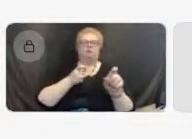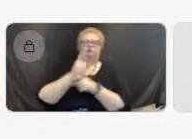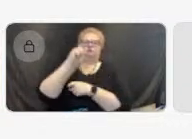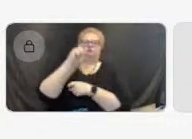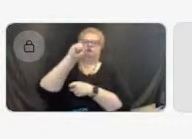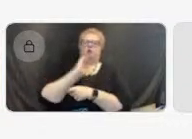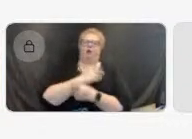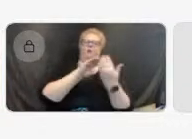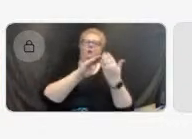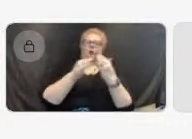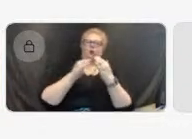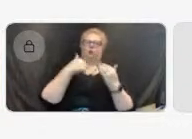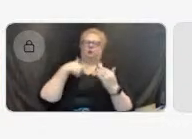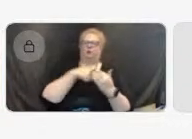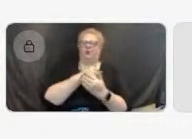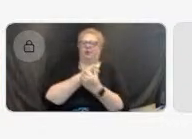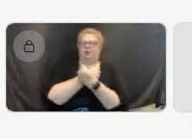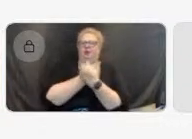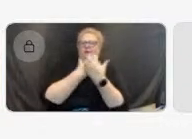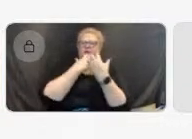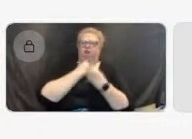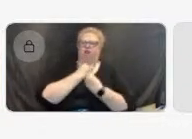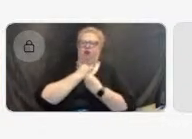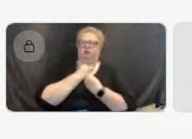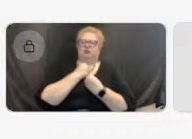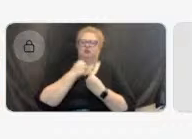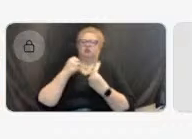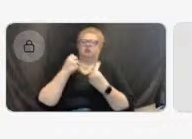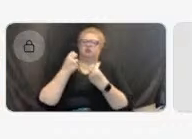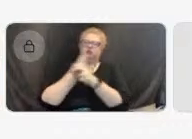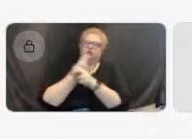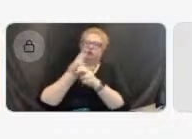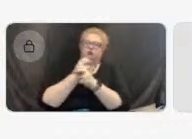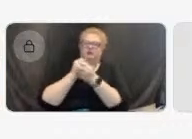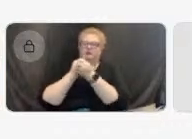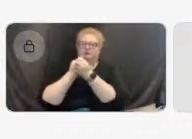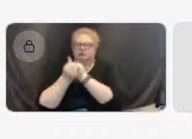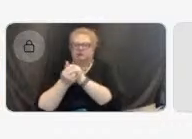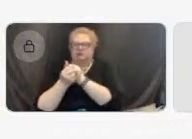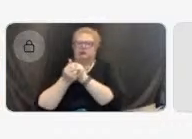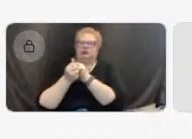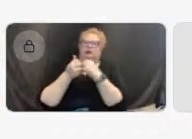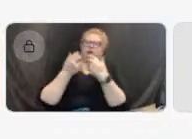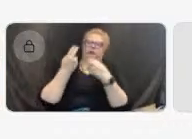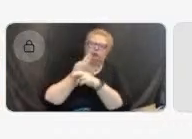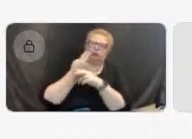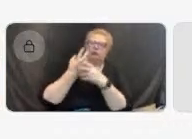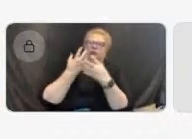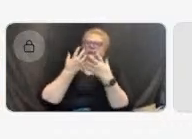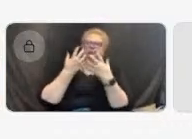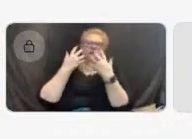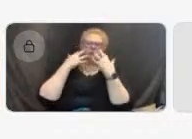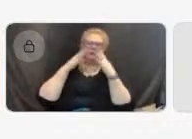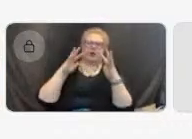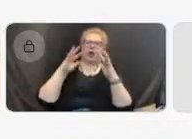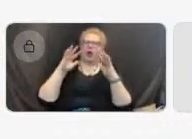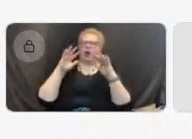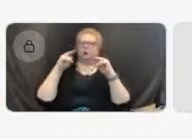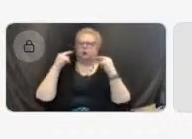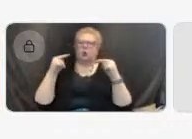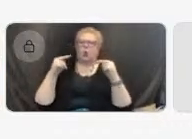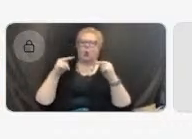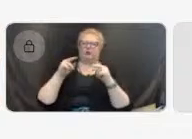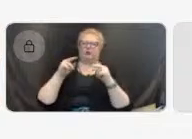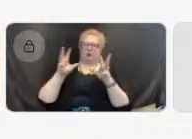and cherish. When it comes to density, when it comes to noise, sight, all of that will be